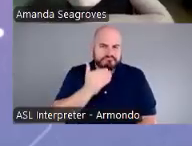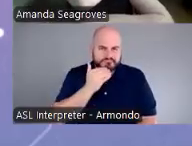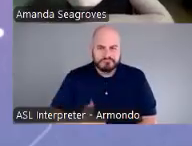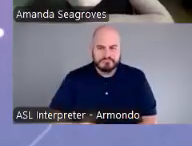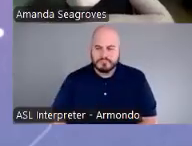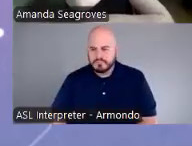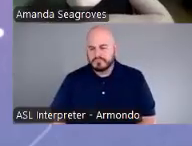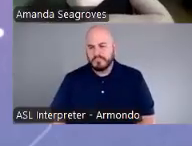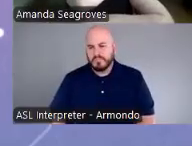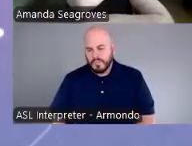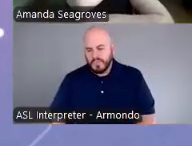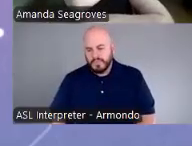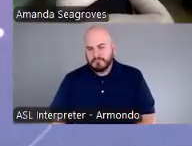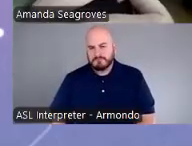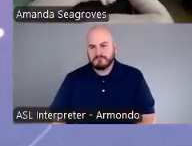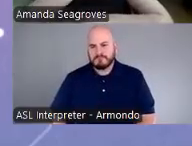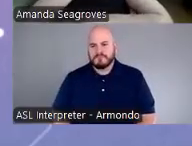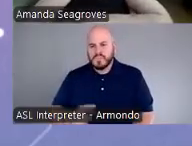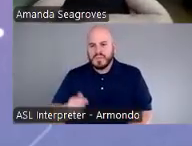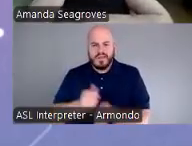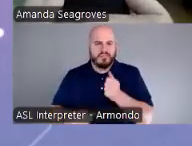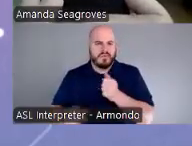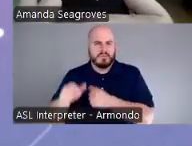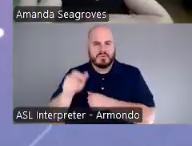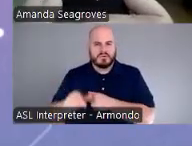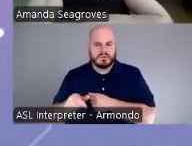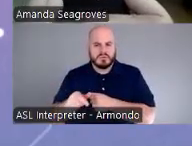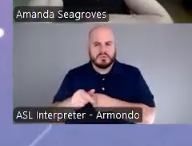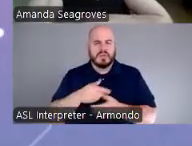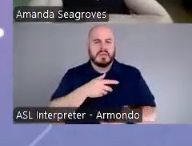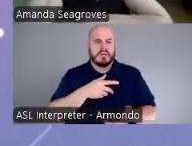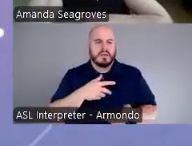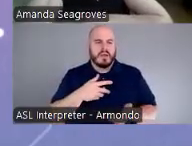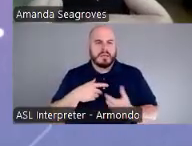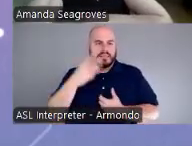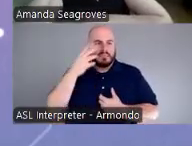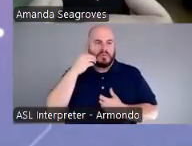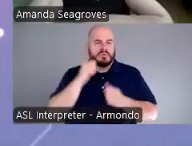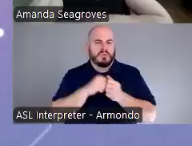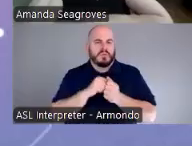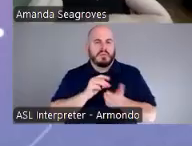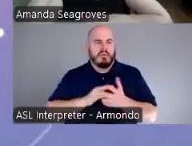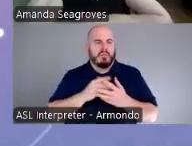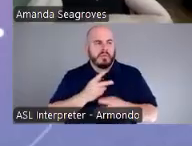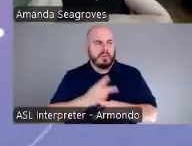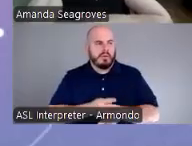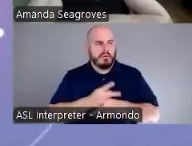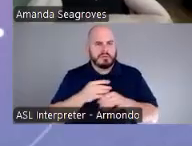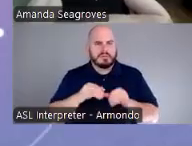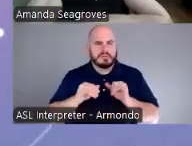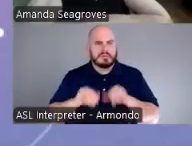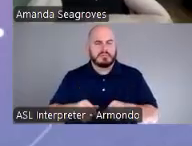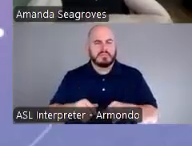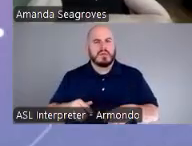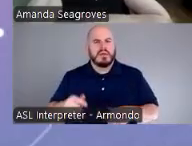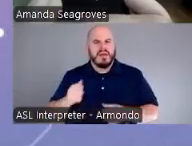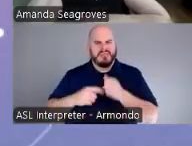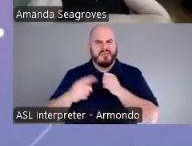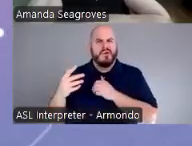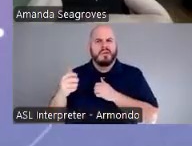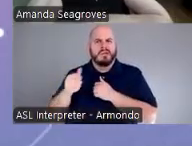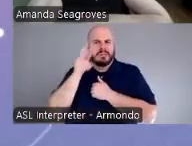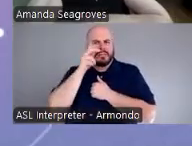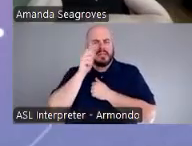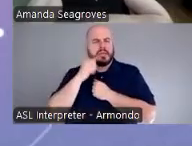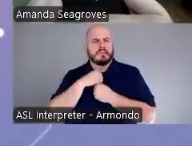and really every person, because every person interacts with the healthcare system at some point in their life, can really relate to this. And you all shared